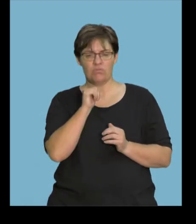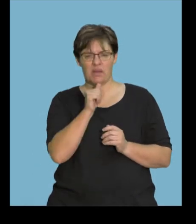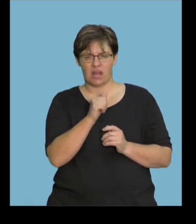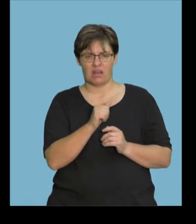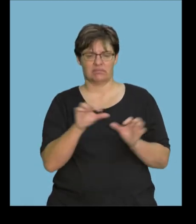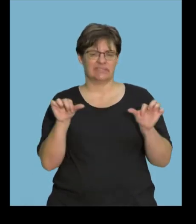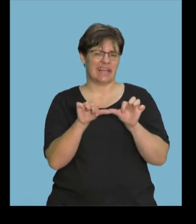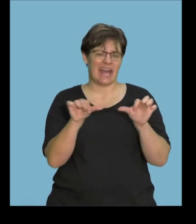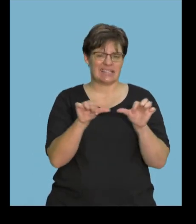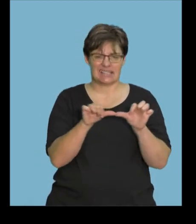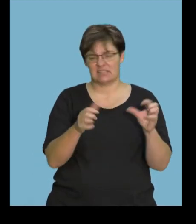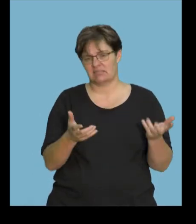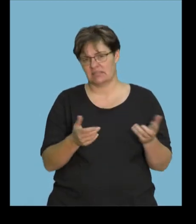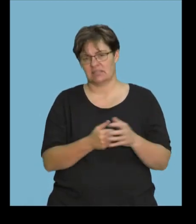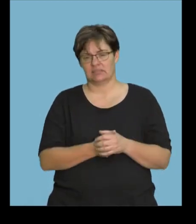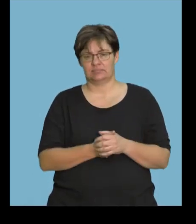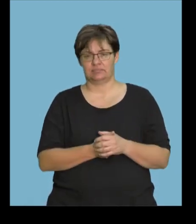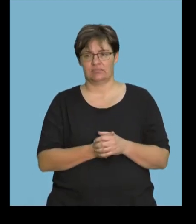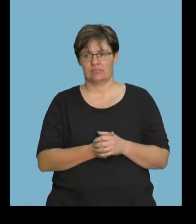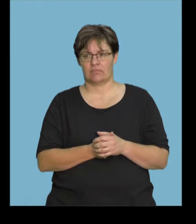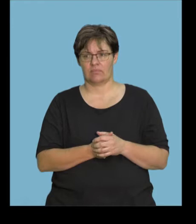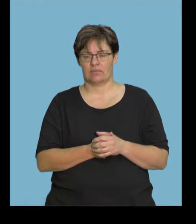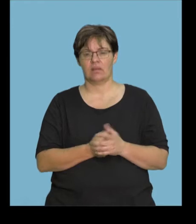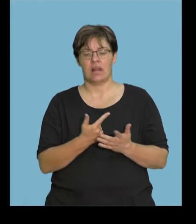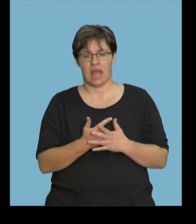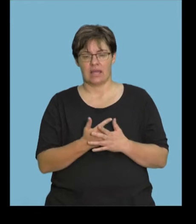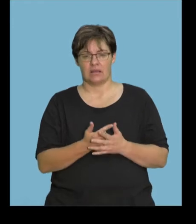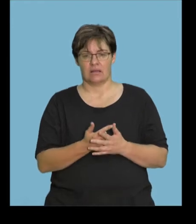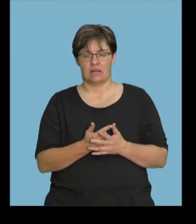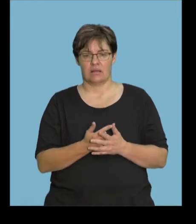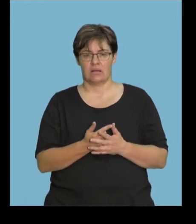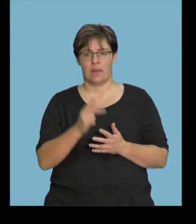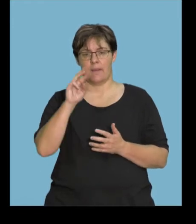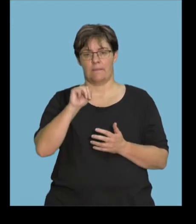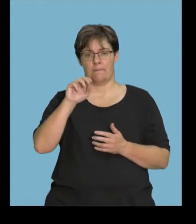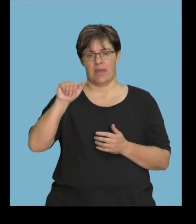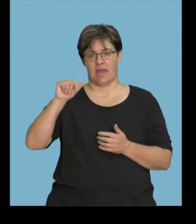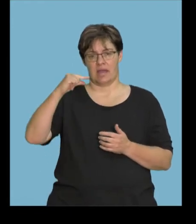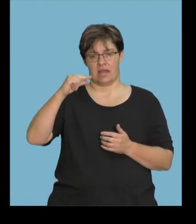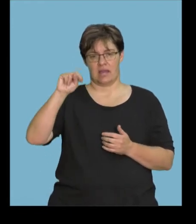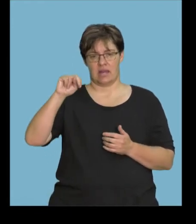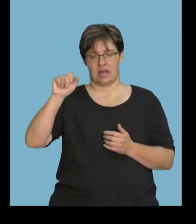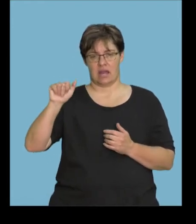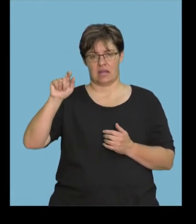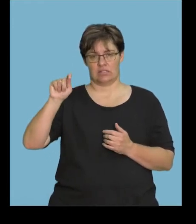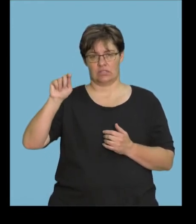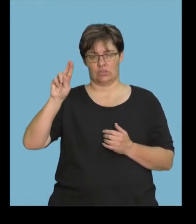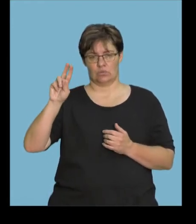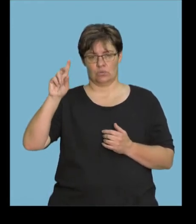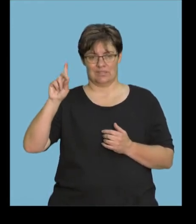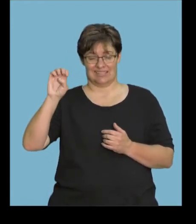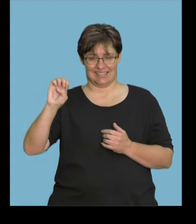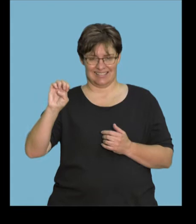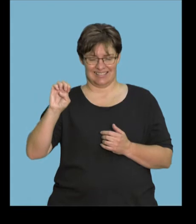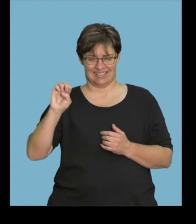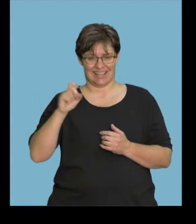size sometimes we would refer to size as the magnitude, right? Okay, we want to know what affects